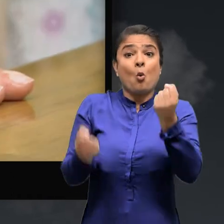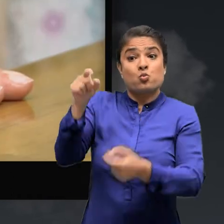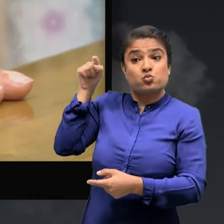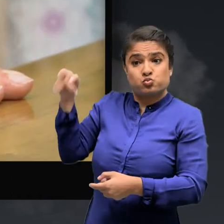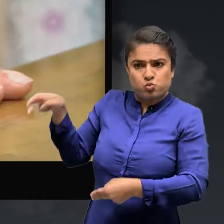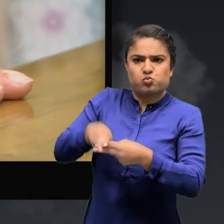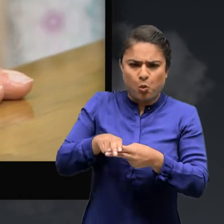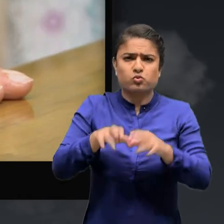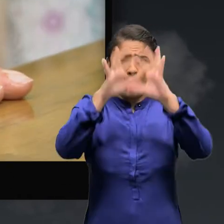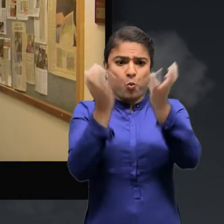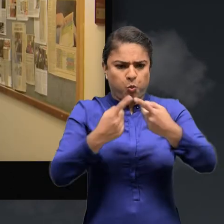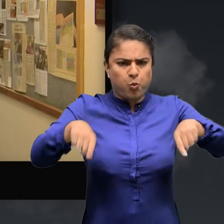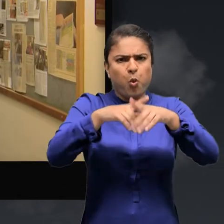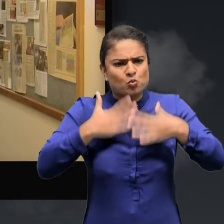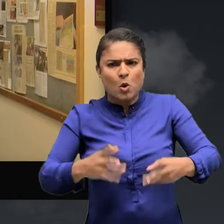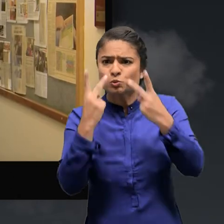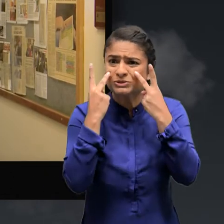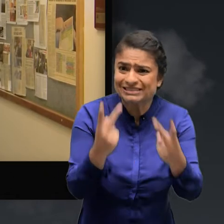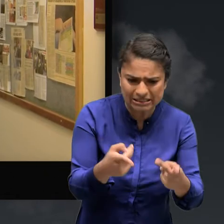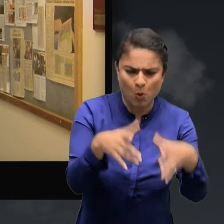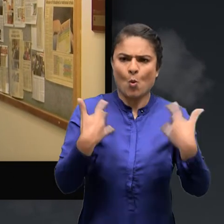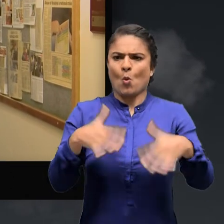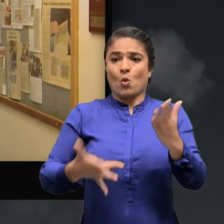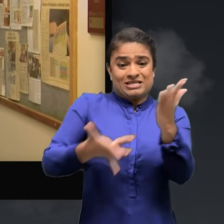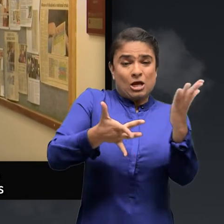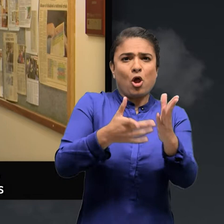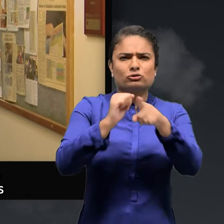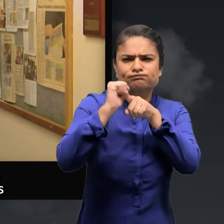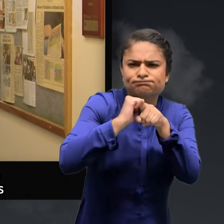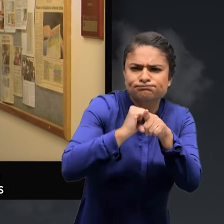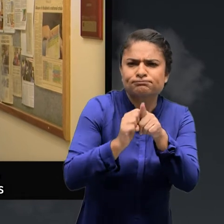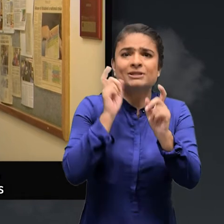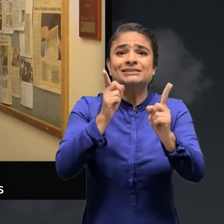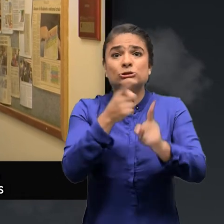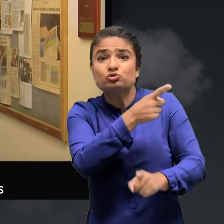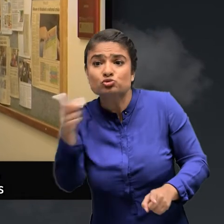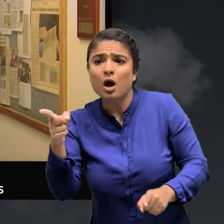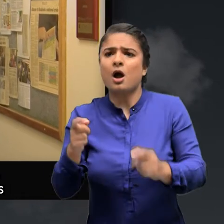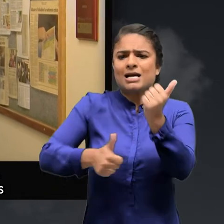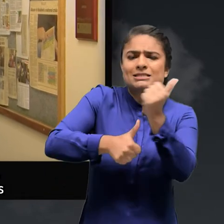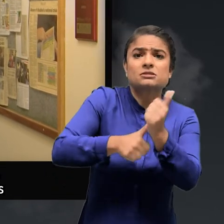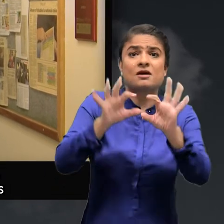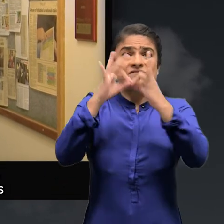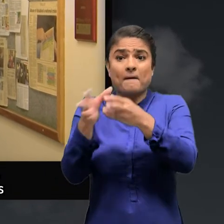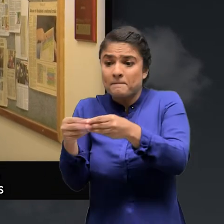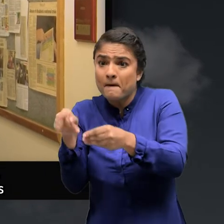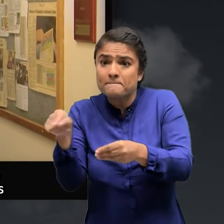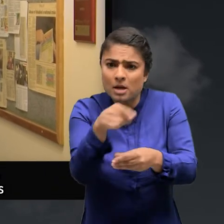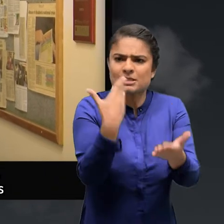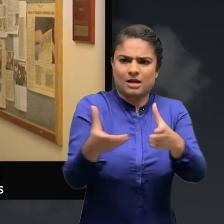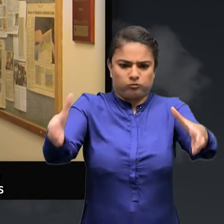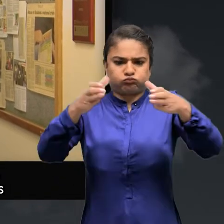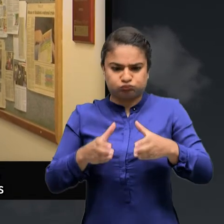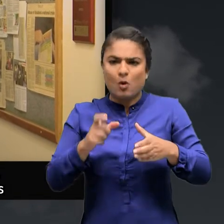sentenced. What we would really like to see in this country is more training for teachers, educators,